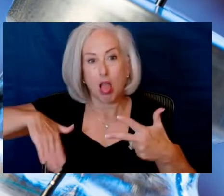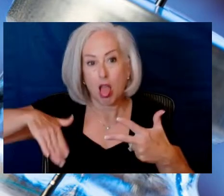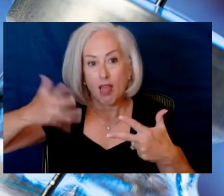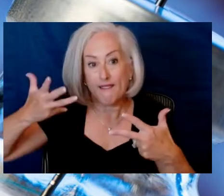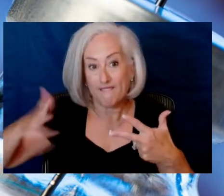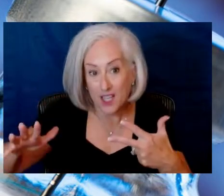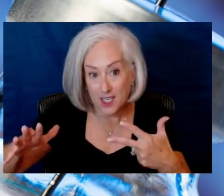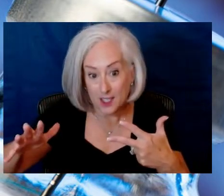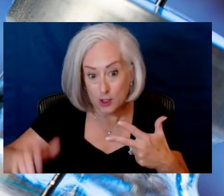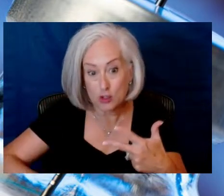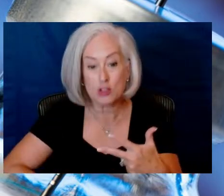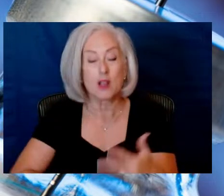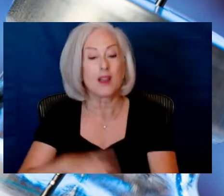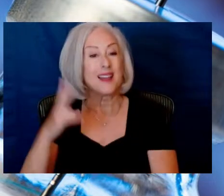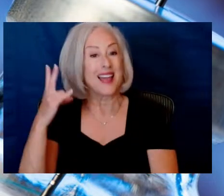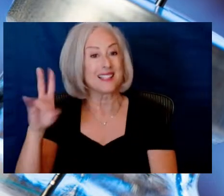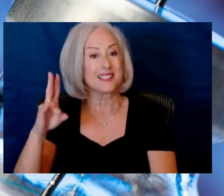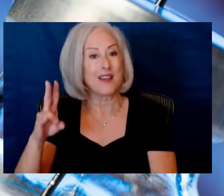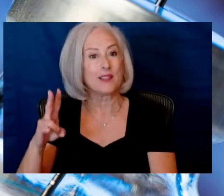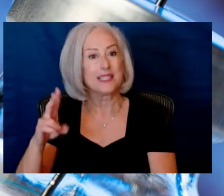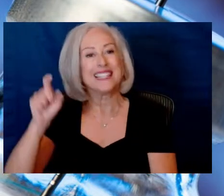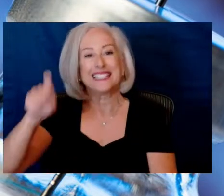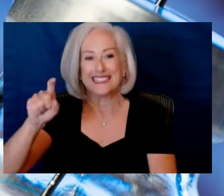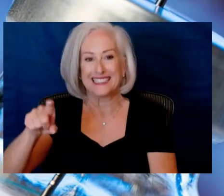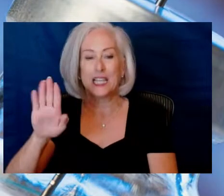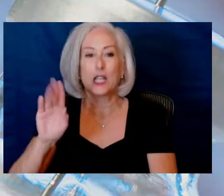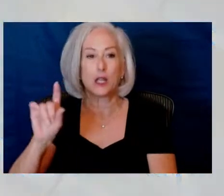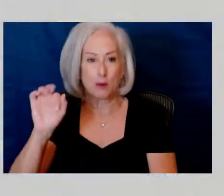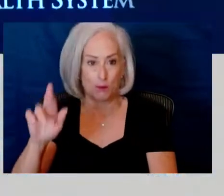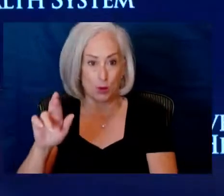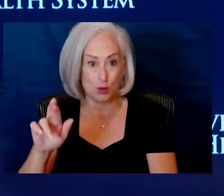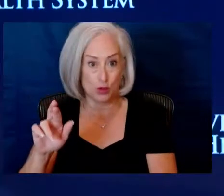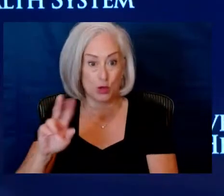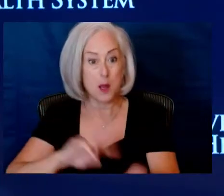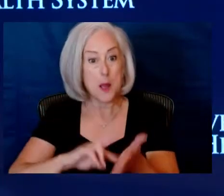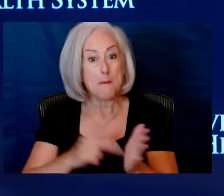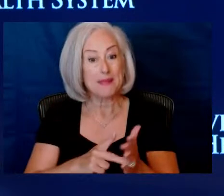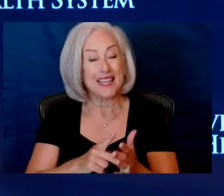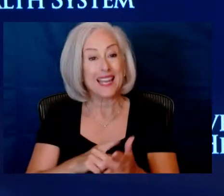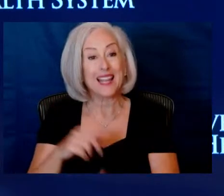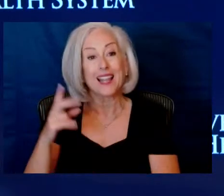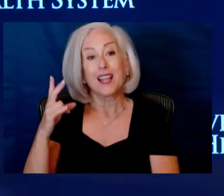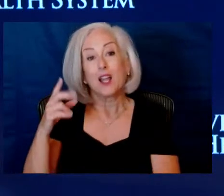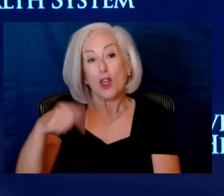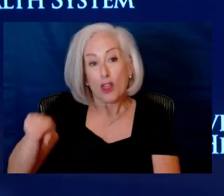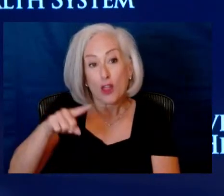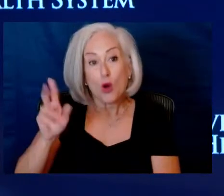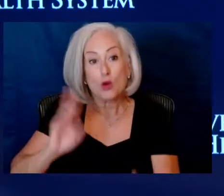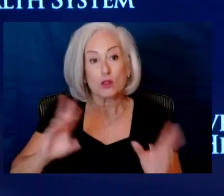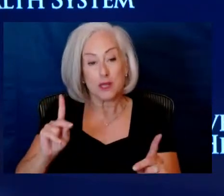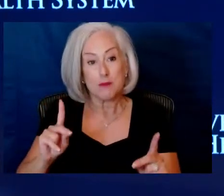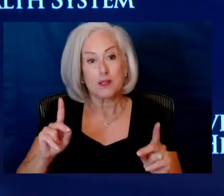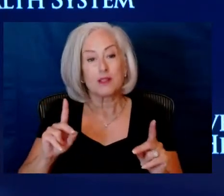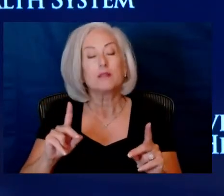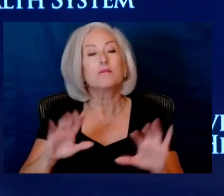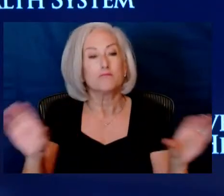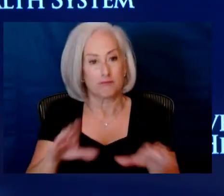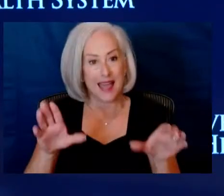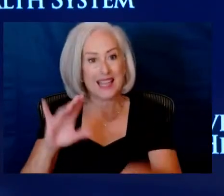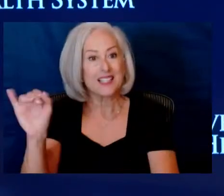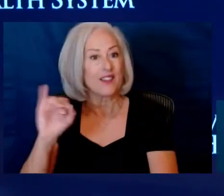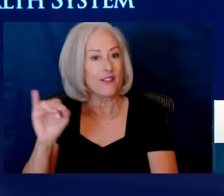these people that were in the hospital are in the hospital for active infection. Were not up to date with their vaccination, and